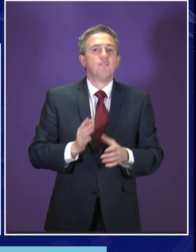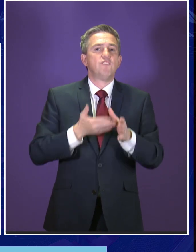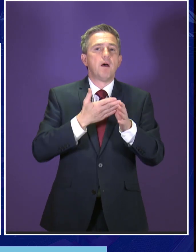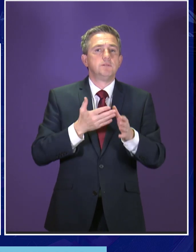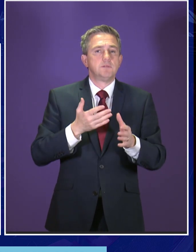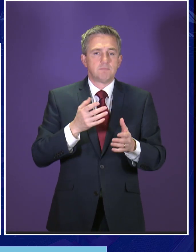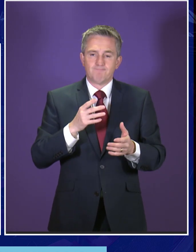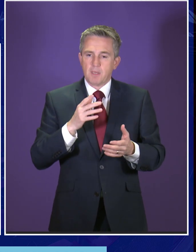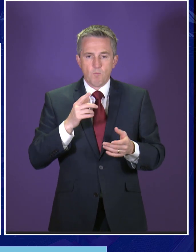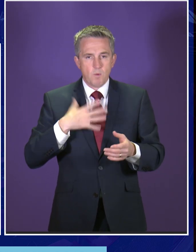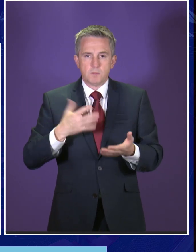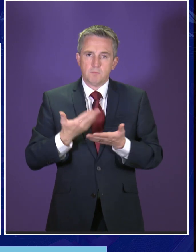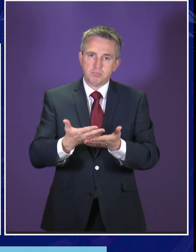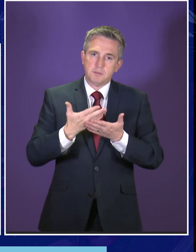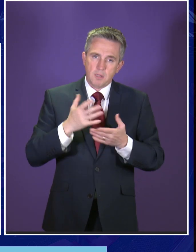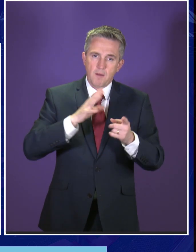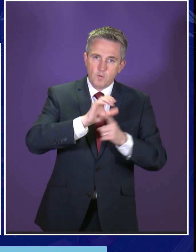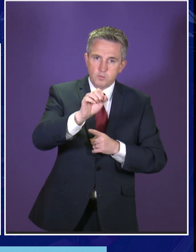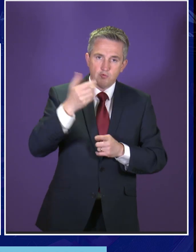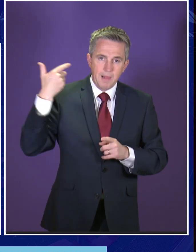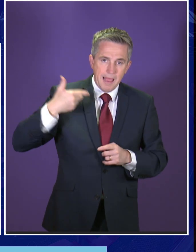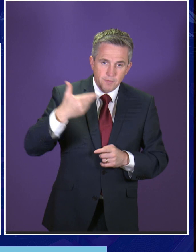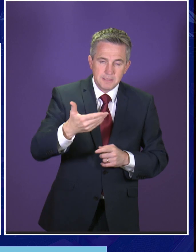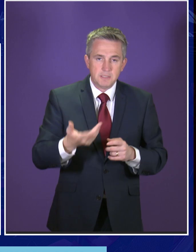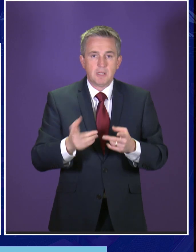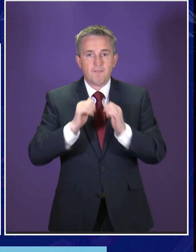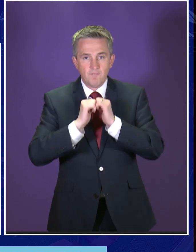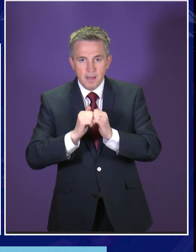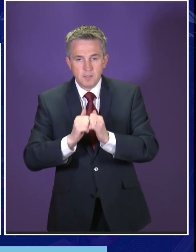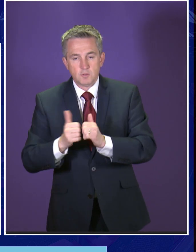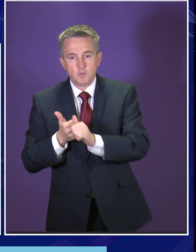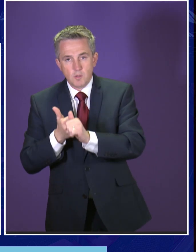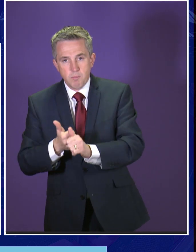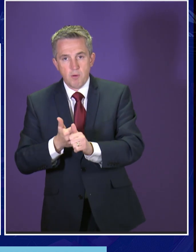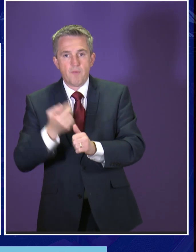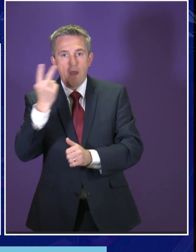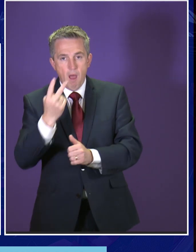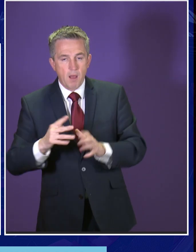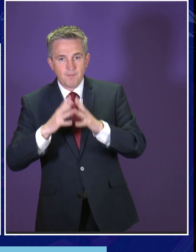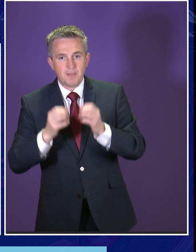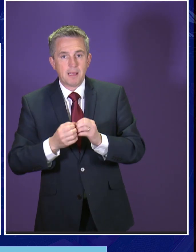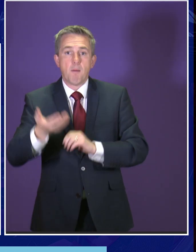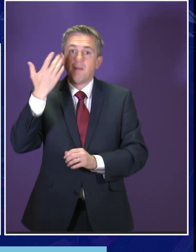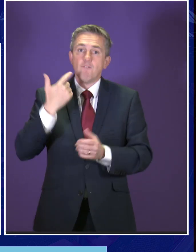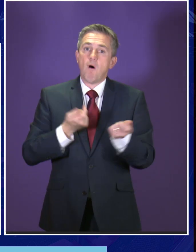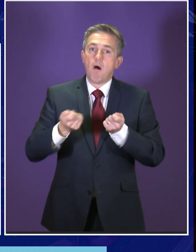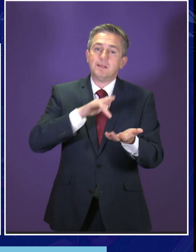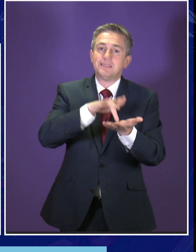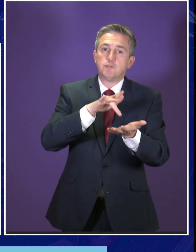protectionism, to preserve cultural heritage and cultural values, to support the arts, and so on. In the past, it was centralized, which